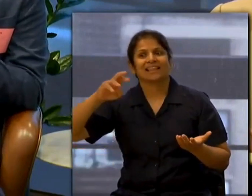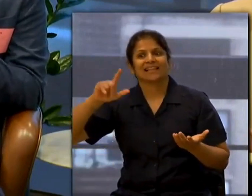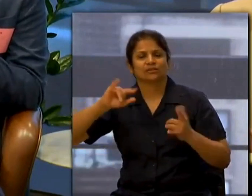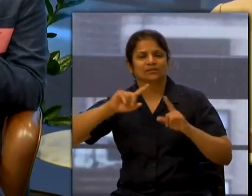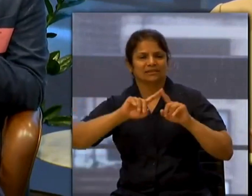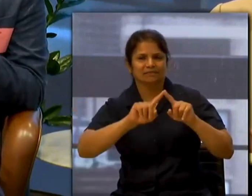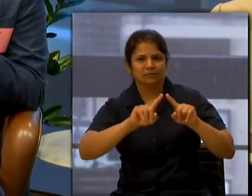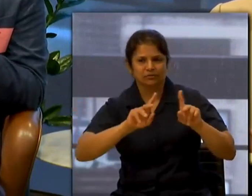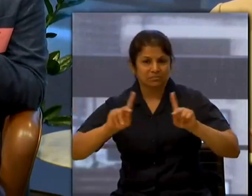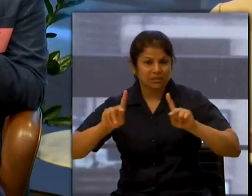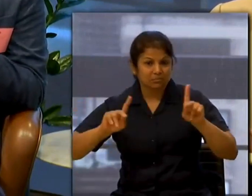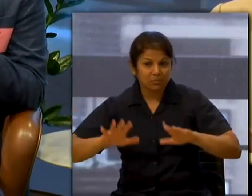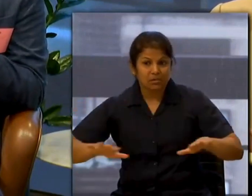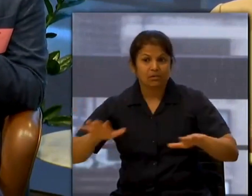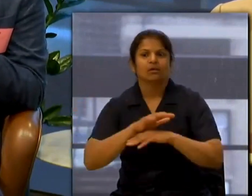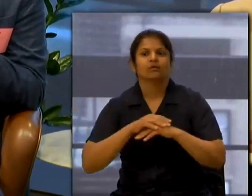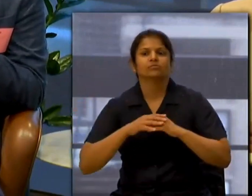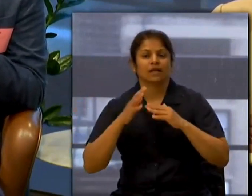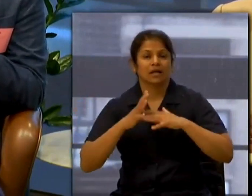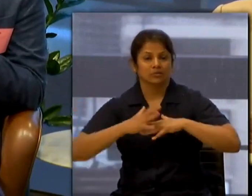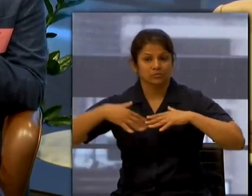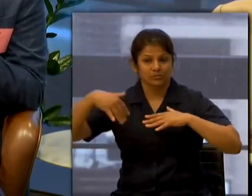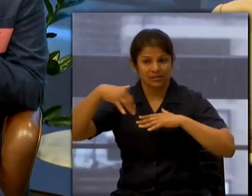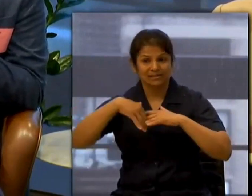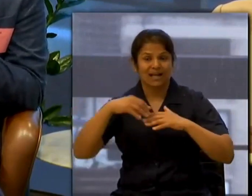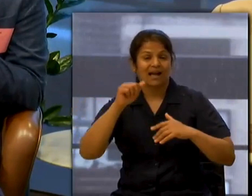Natives, as well as LGBTQ+ people.